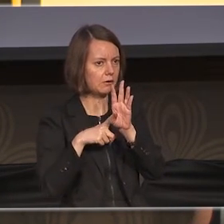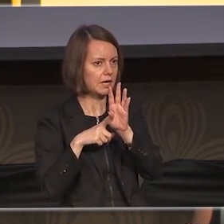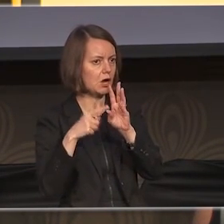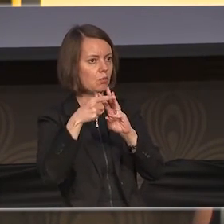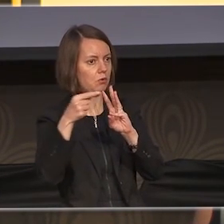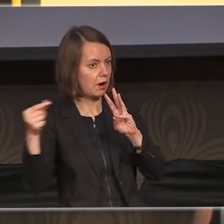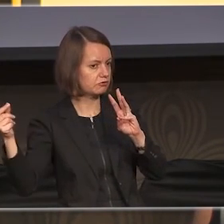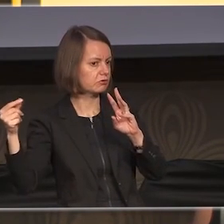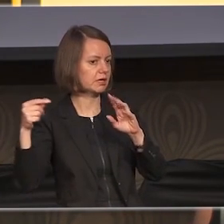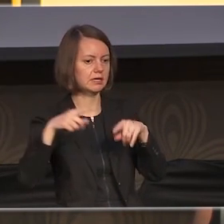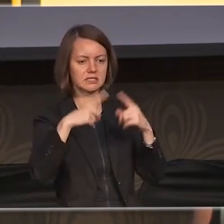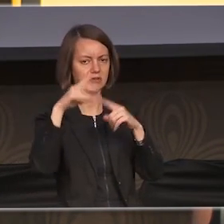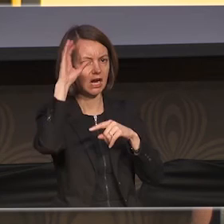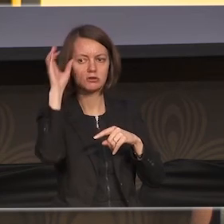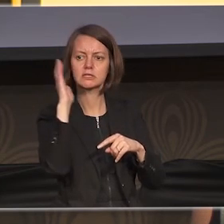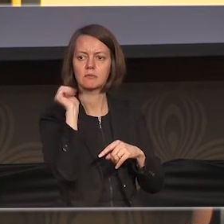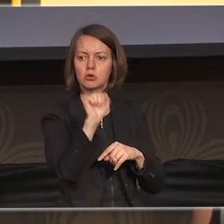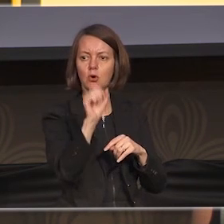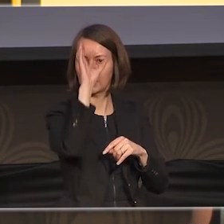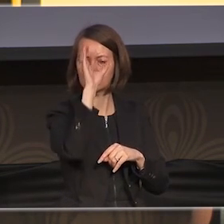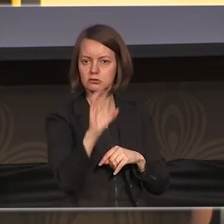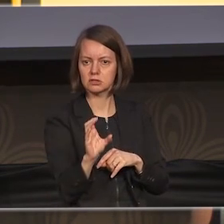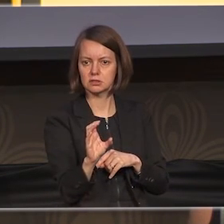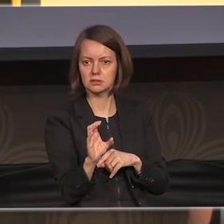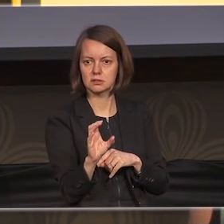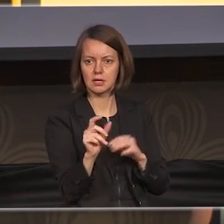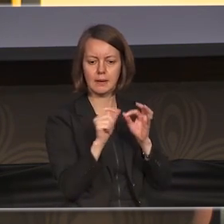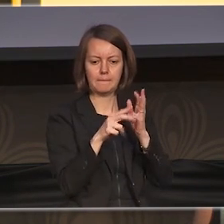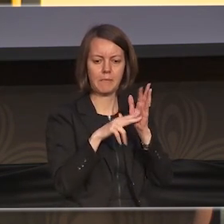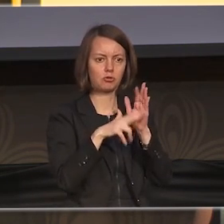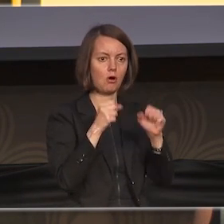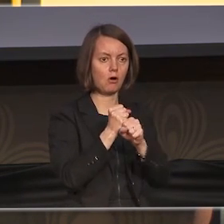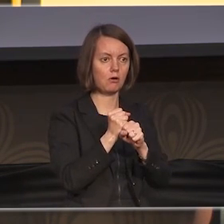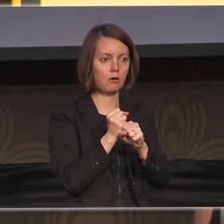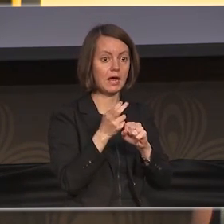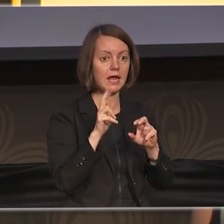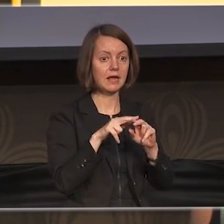Wadi Wadi, Bunjalung, Bunurong.